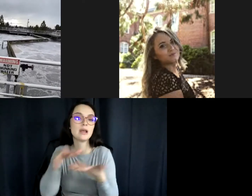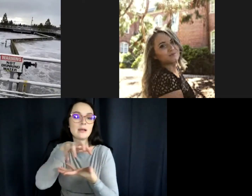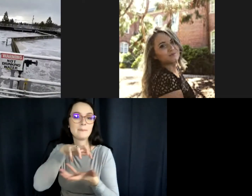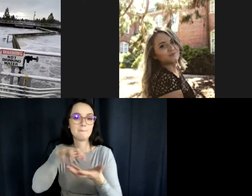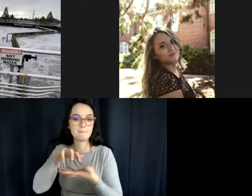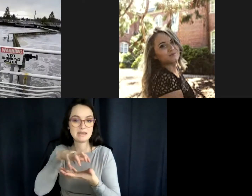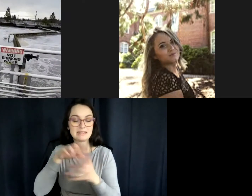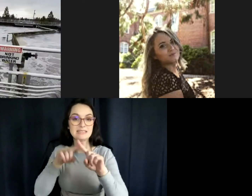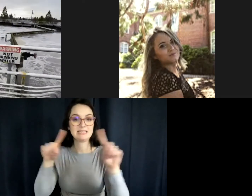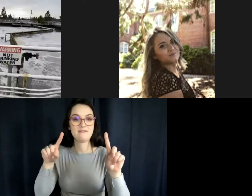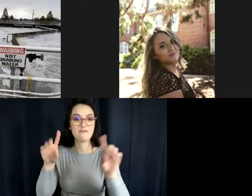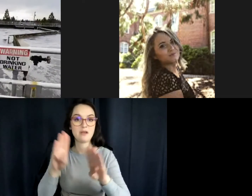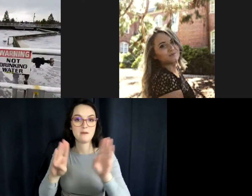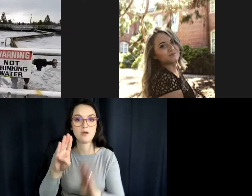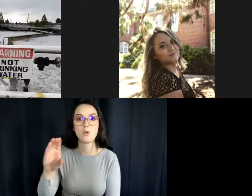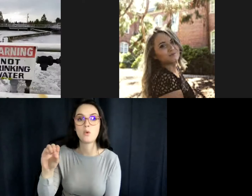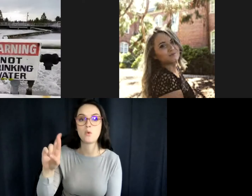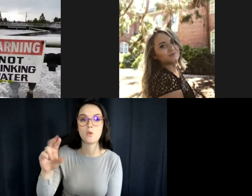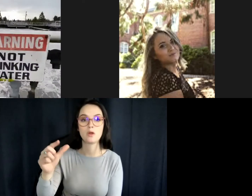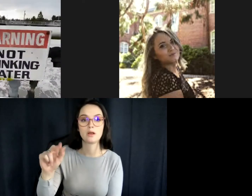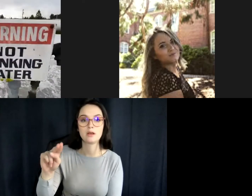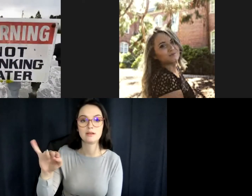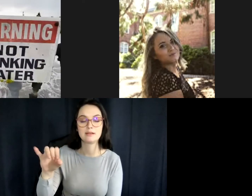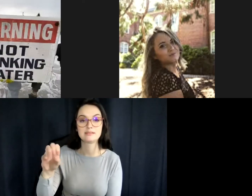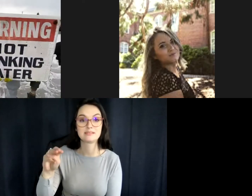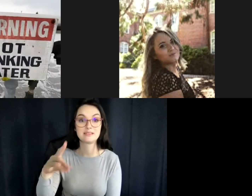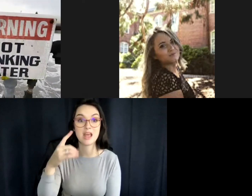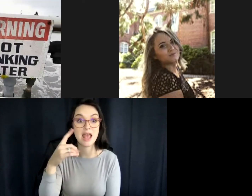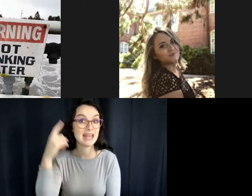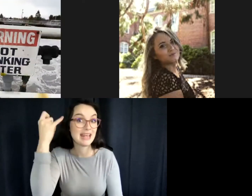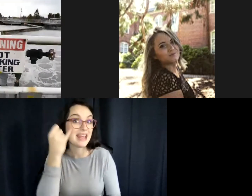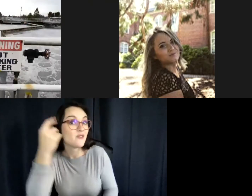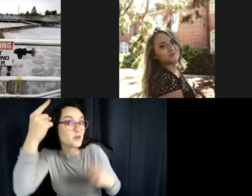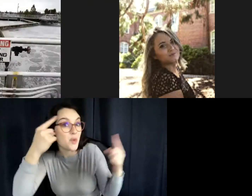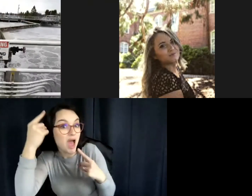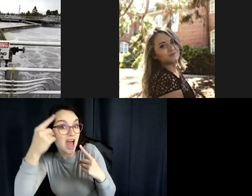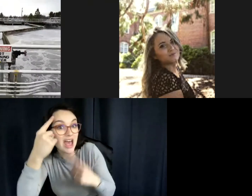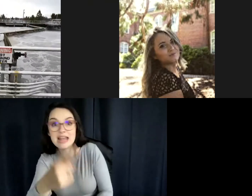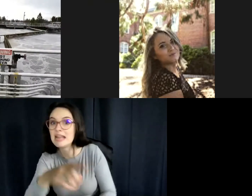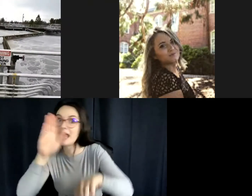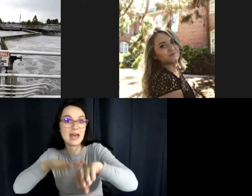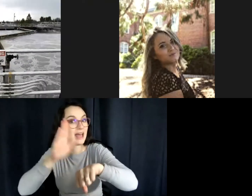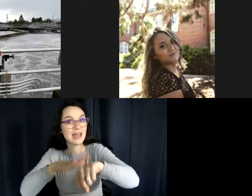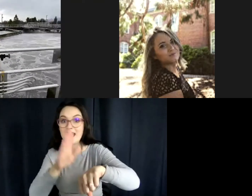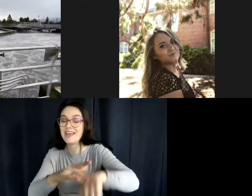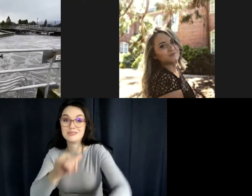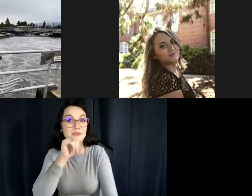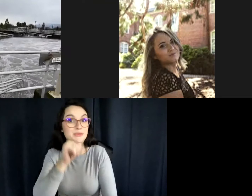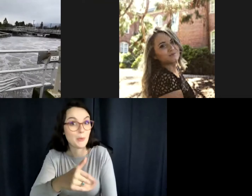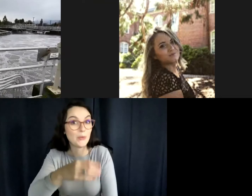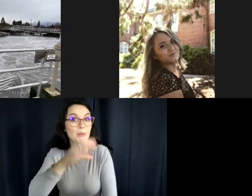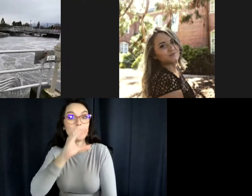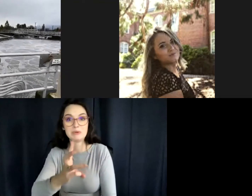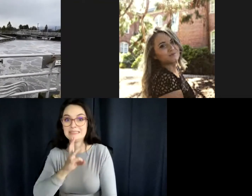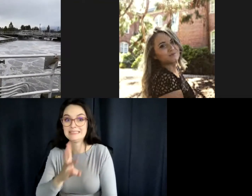called aeration is because we actually introduce air or oxygen into the water.